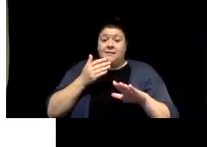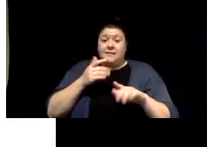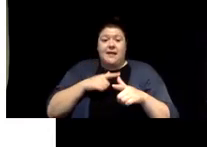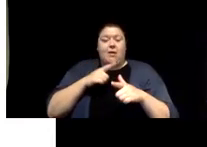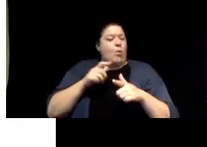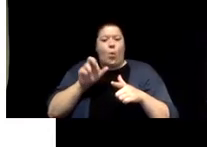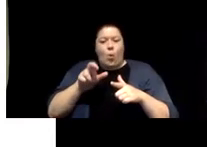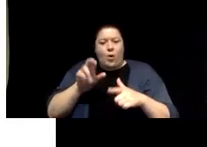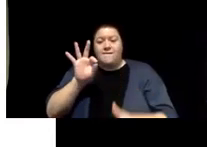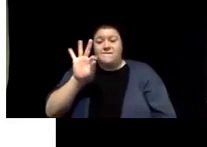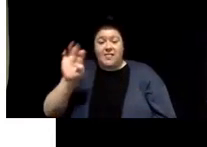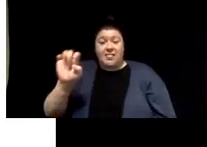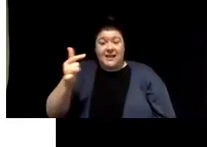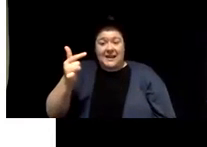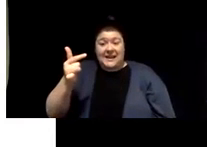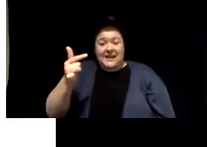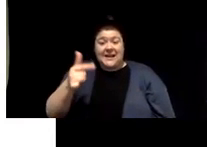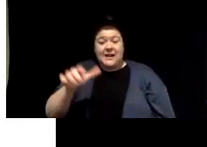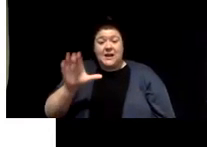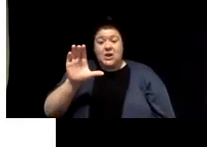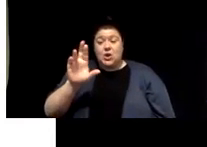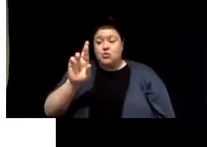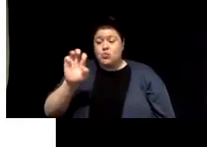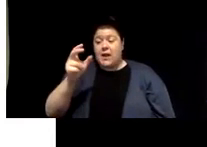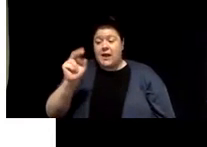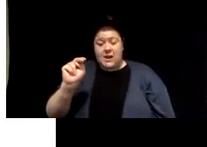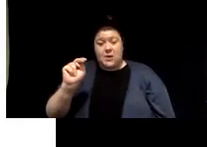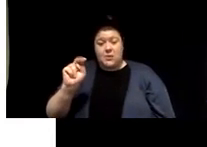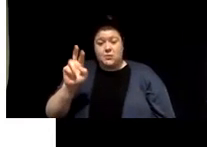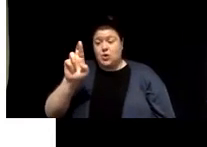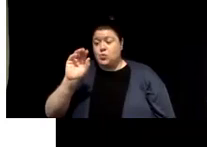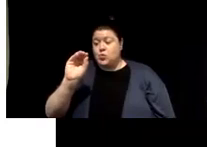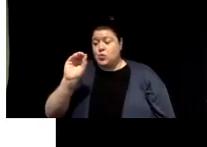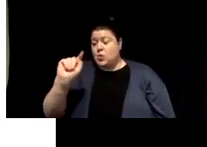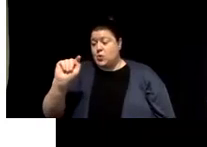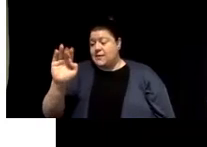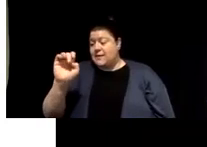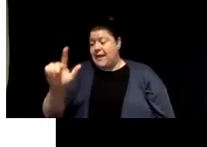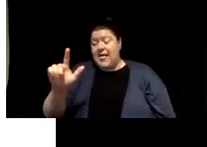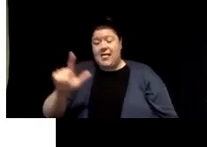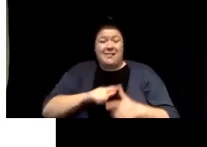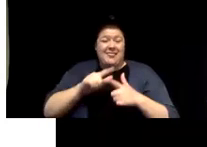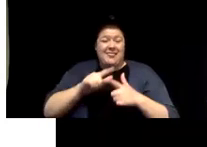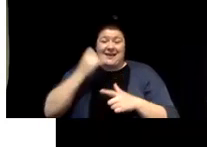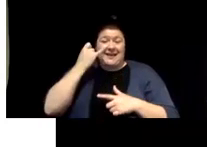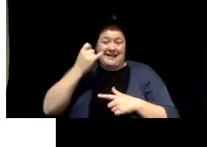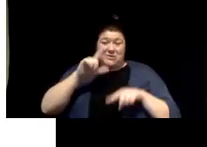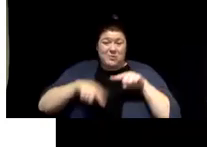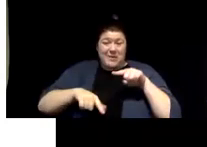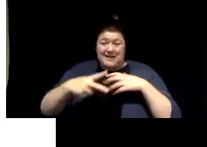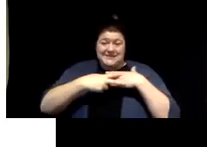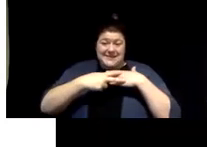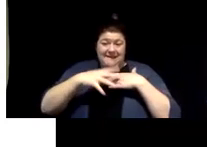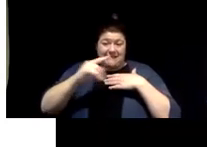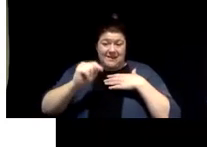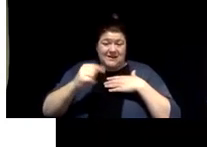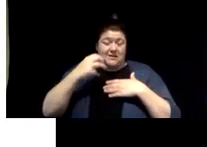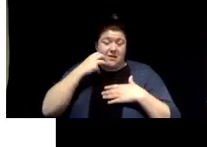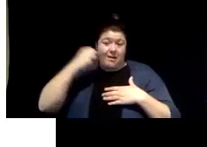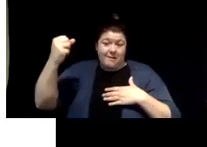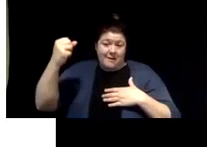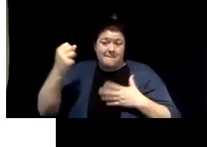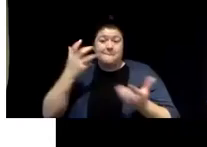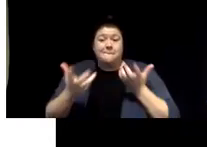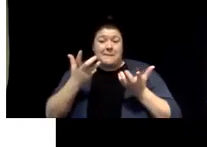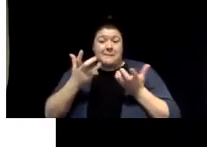in a crown and then doing a root canal, and if it can't be saved, to doing an extraction of the tooth. So you may be interpreting an